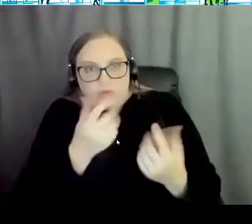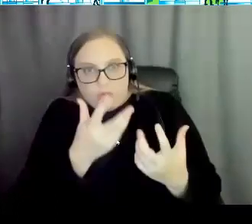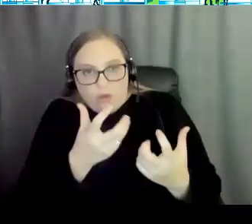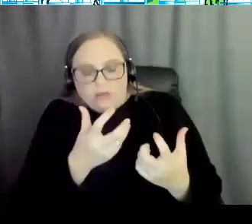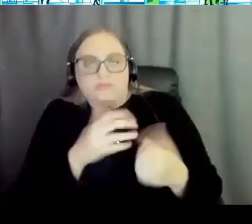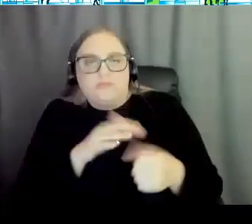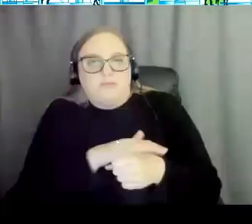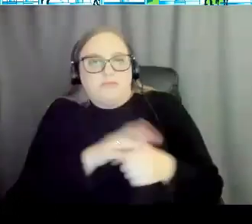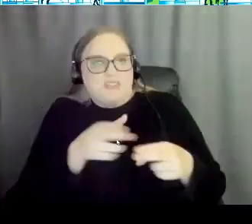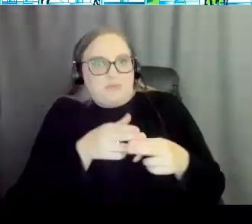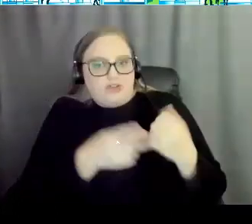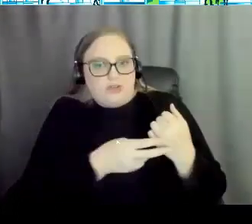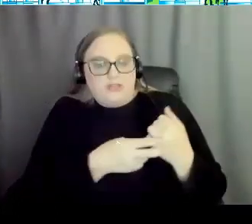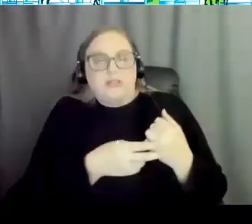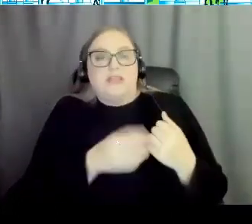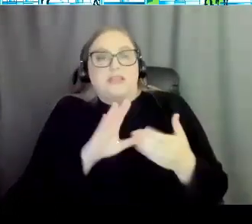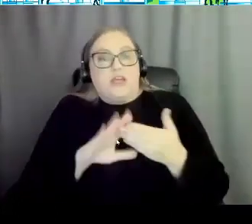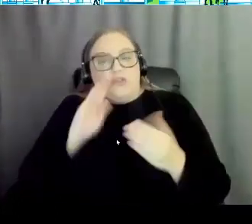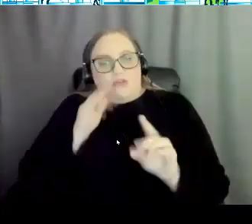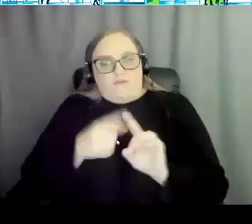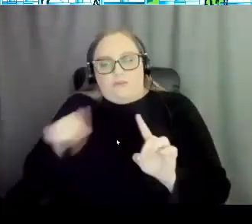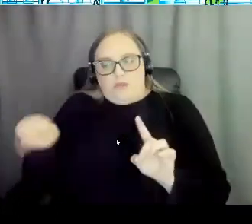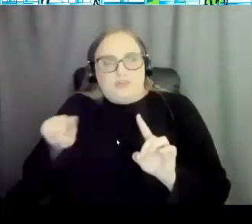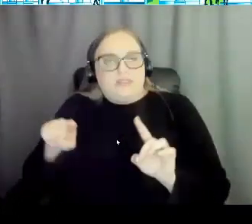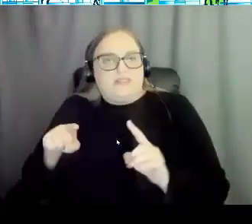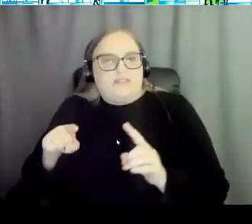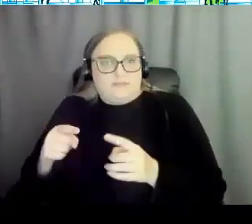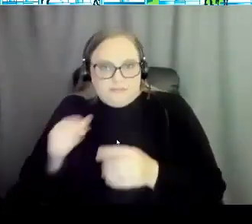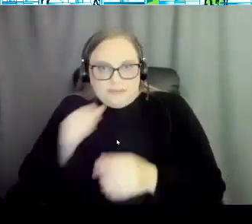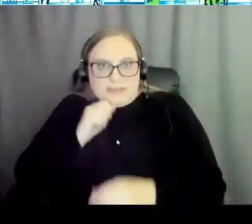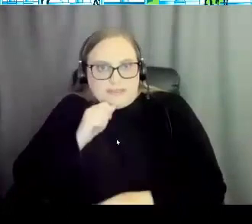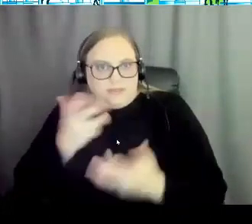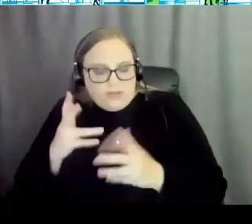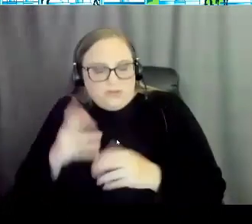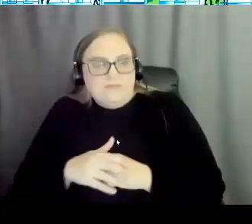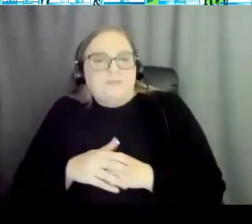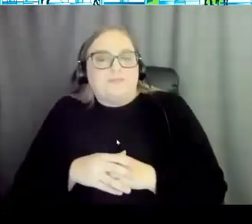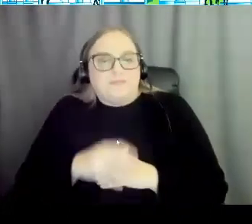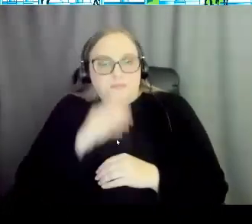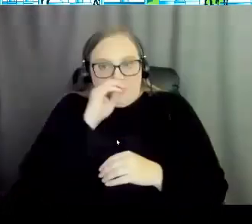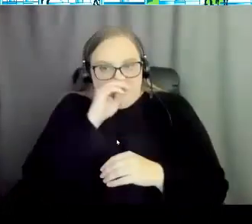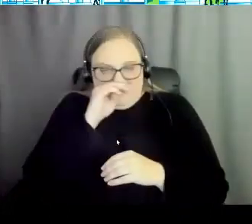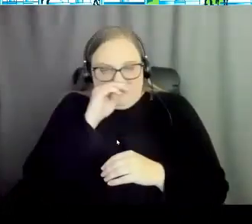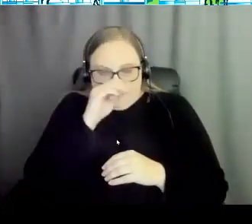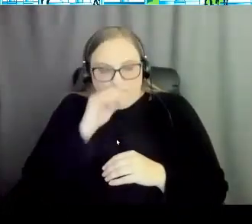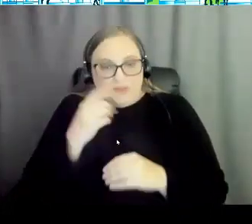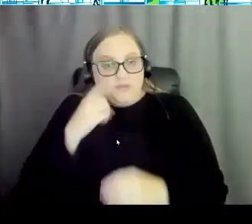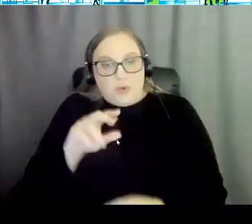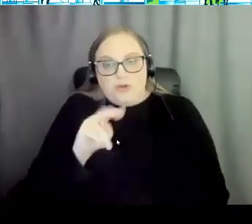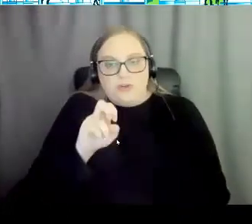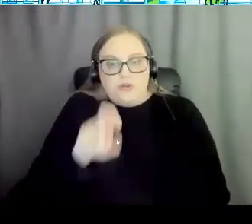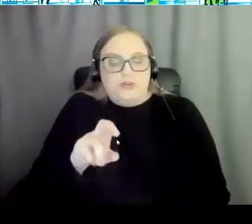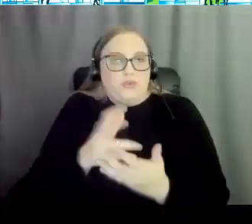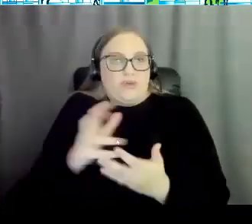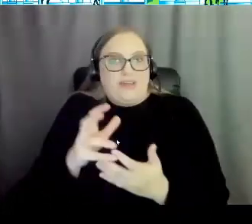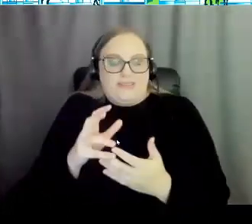practices and lessons learned to avoid those issues. As far as nuclear waste being a millennial problem, not